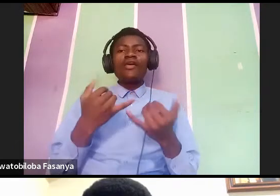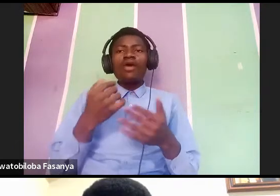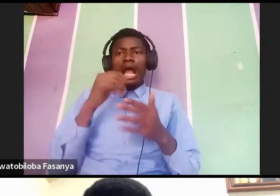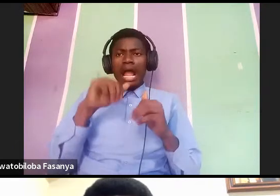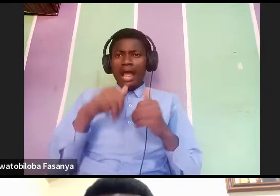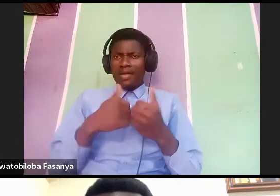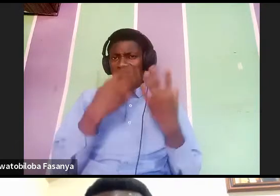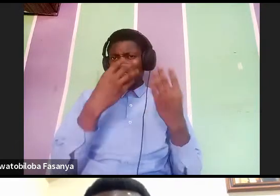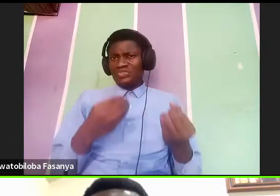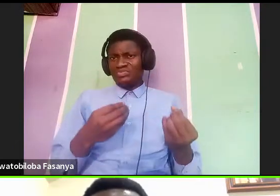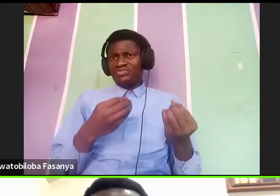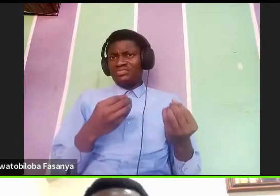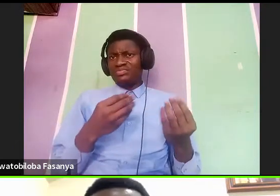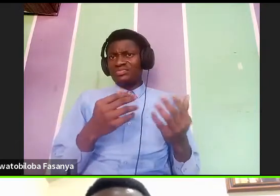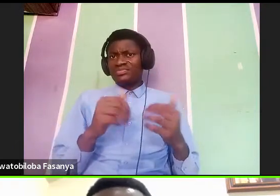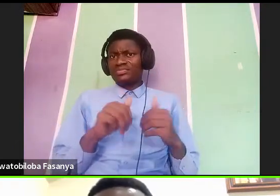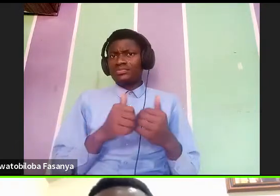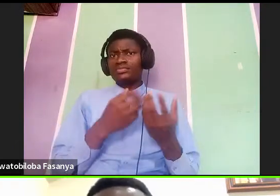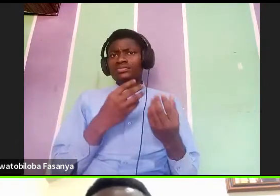done?